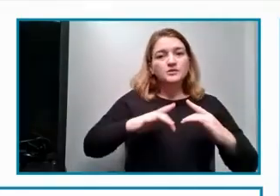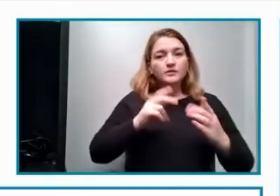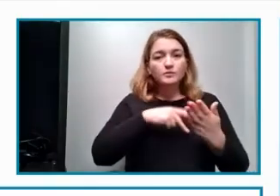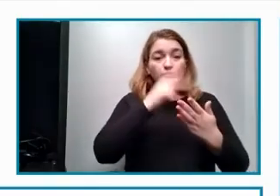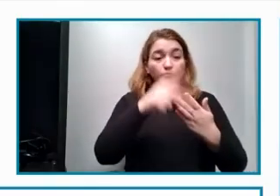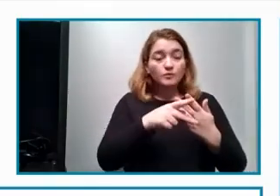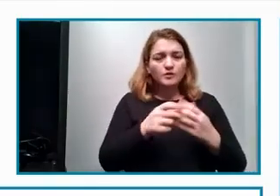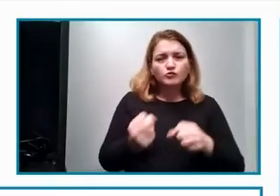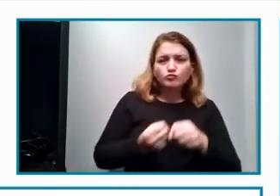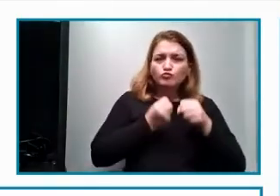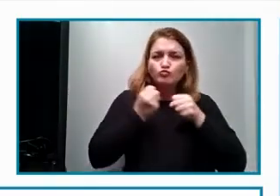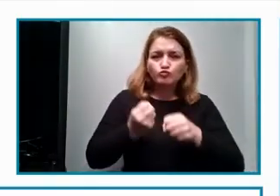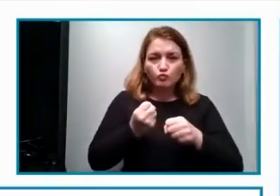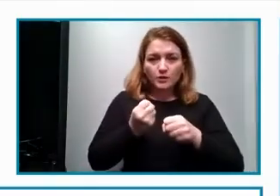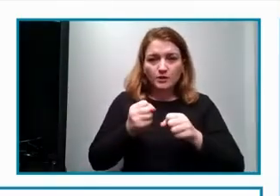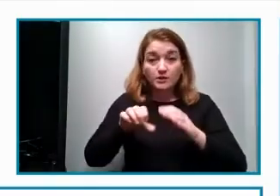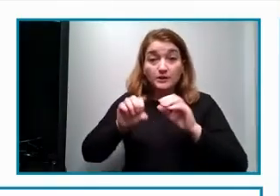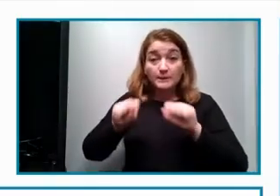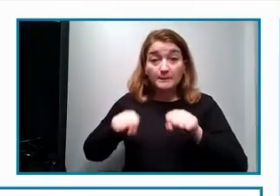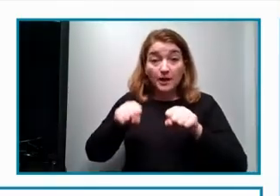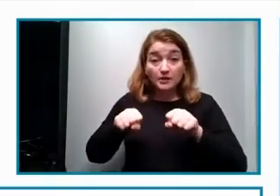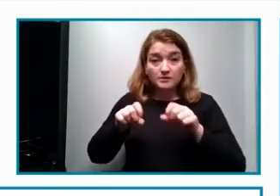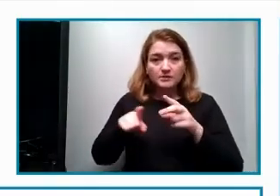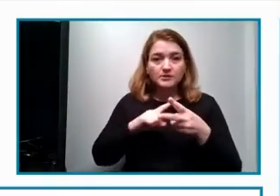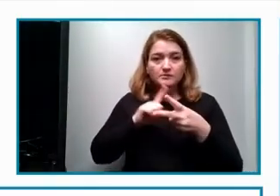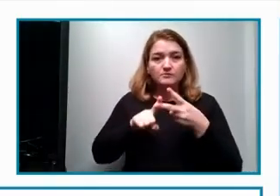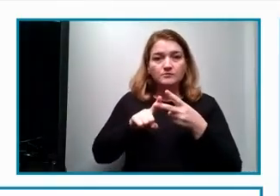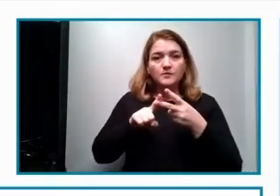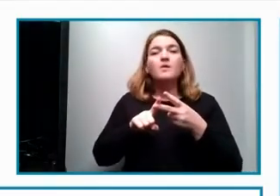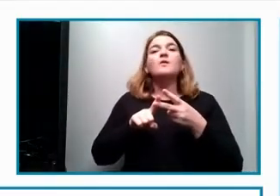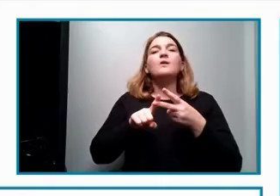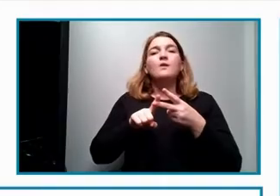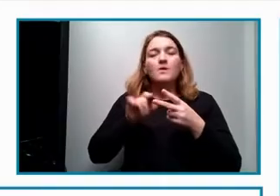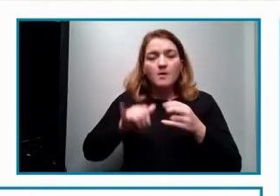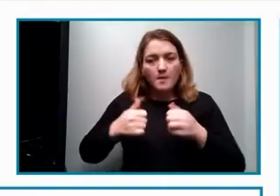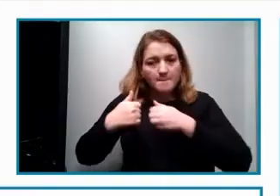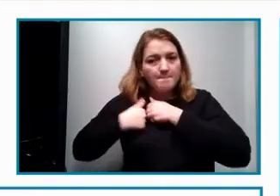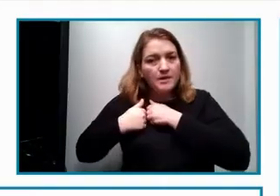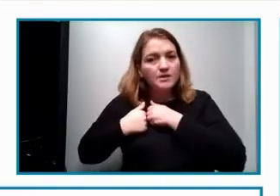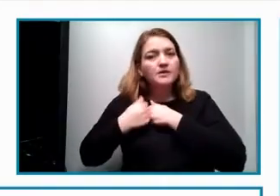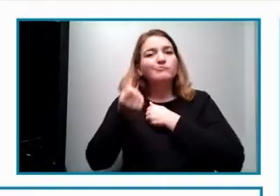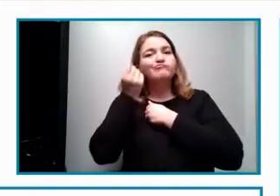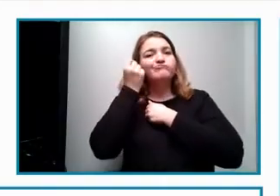which includes gaining skills in military cultural competency, identifying community needs,